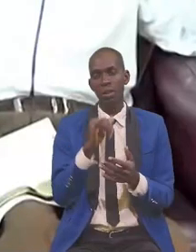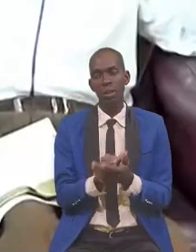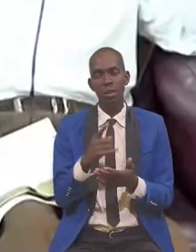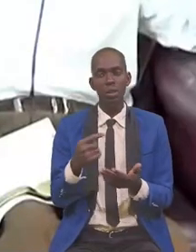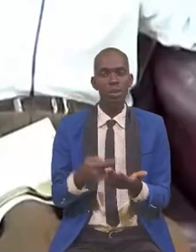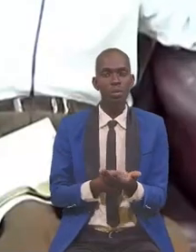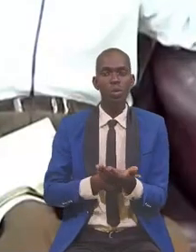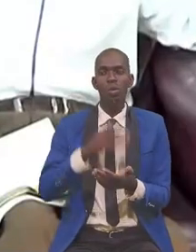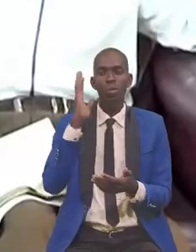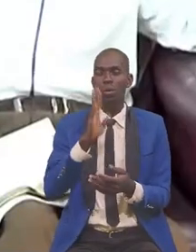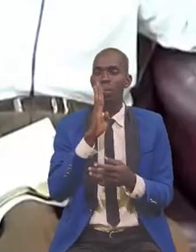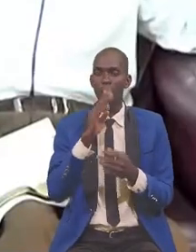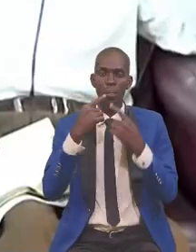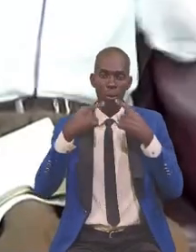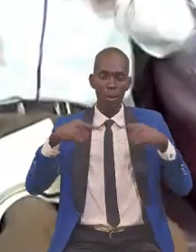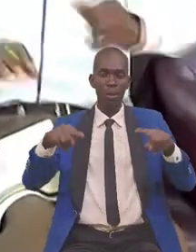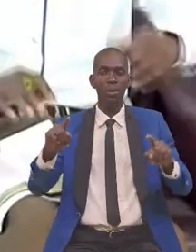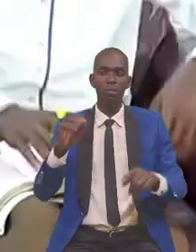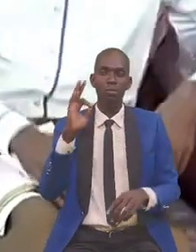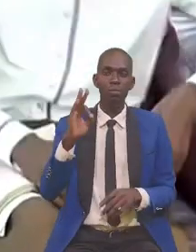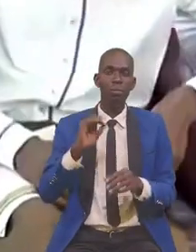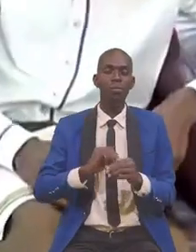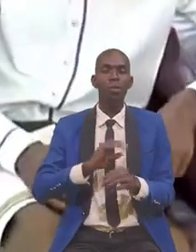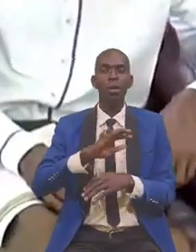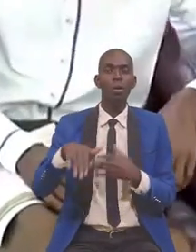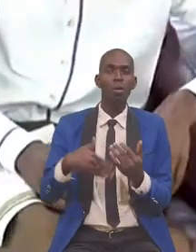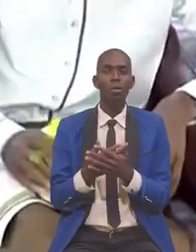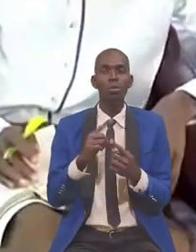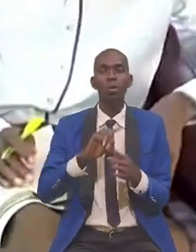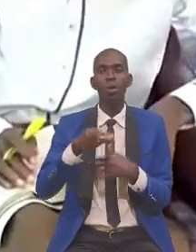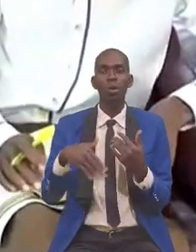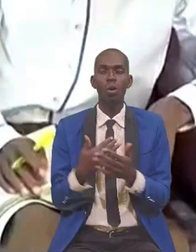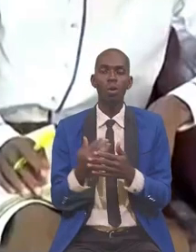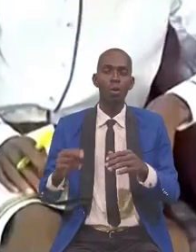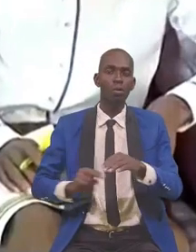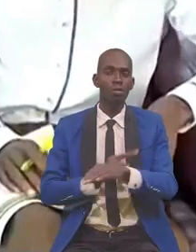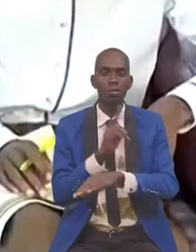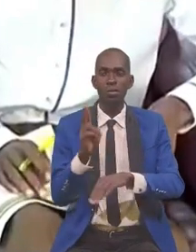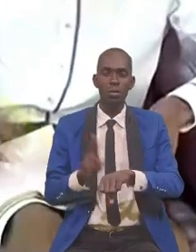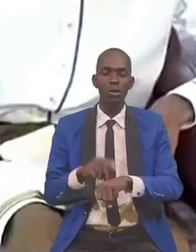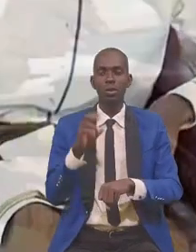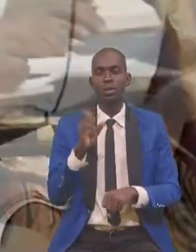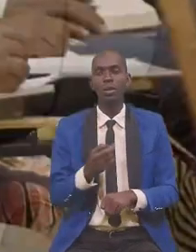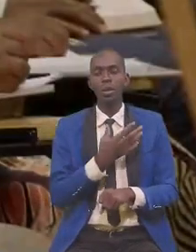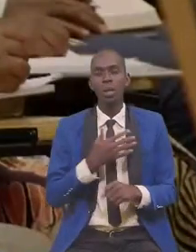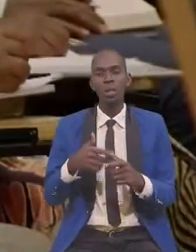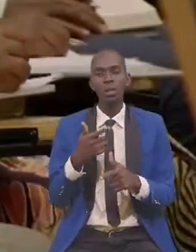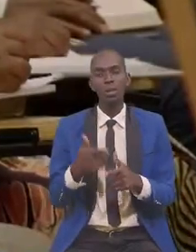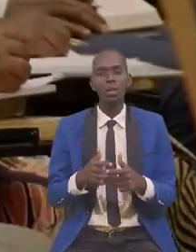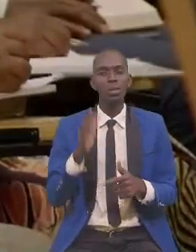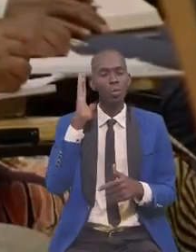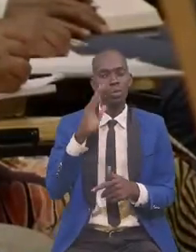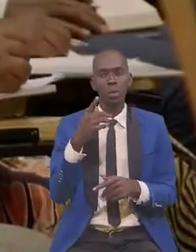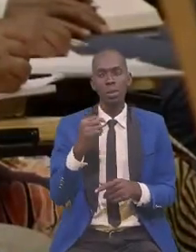be proclaimed, will be preached in all, unto all nations, and then shall the